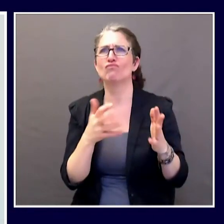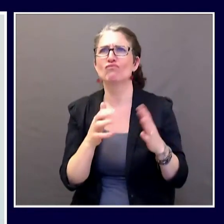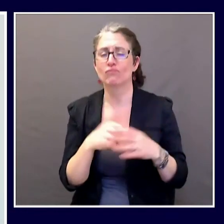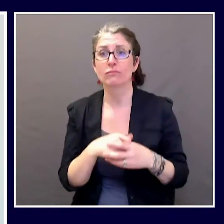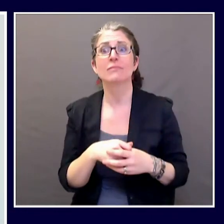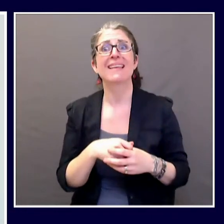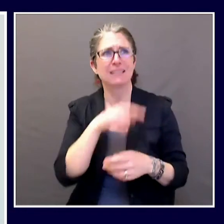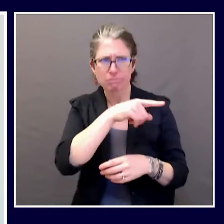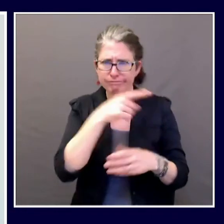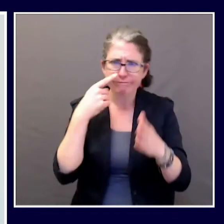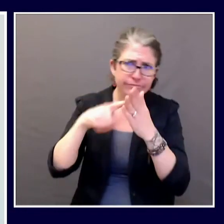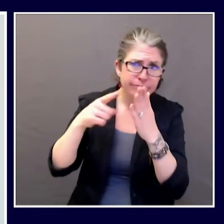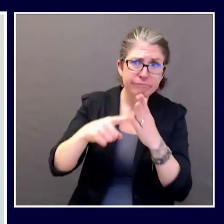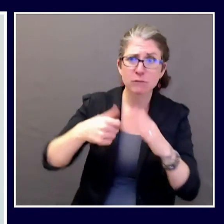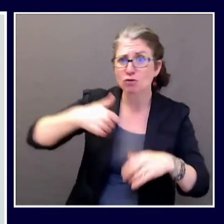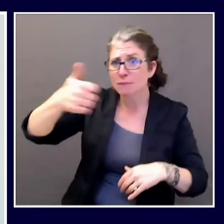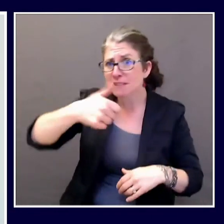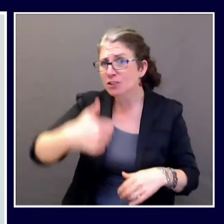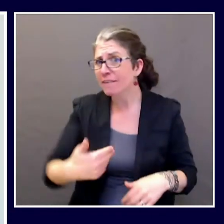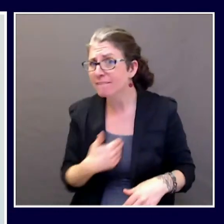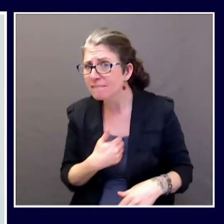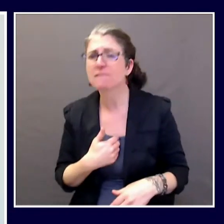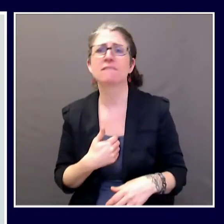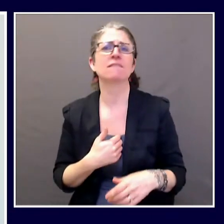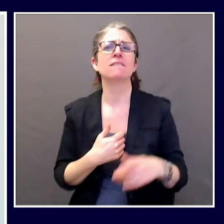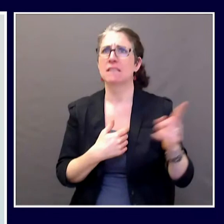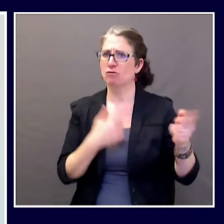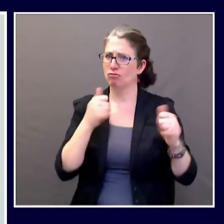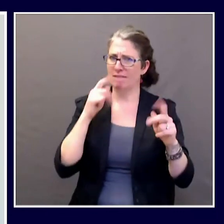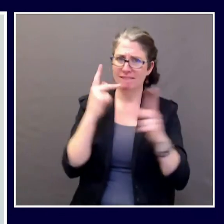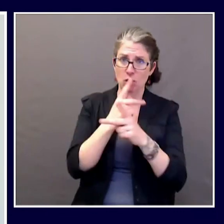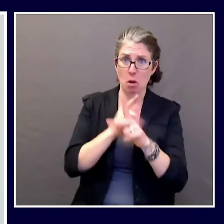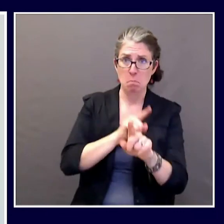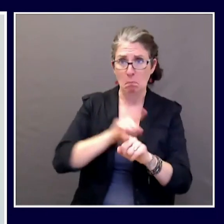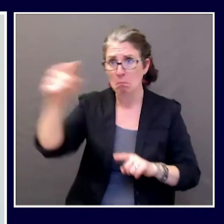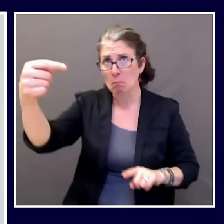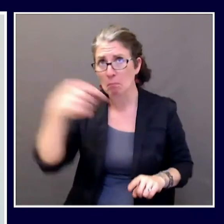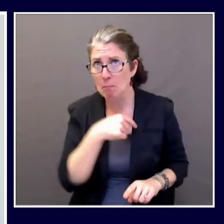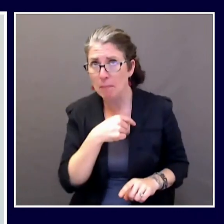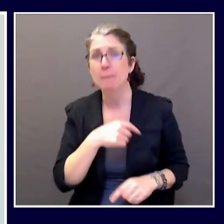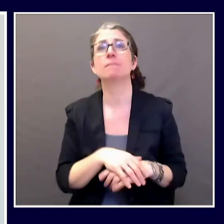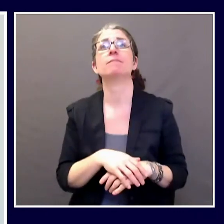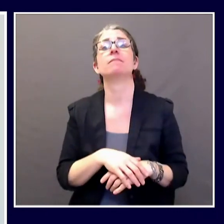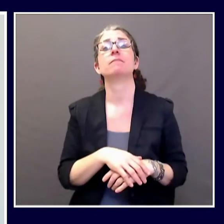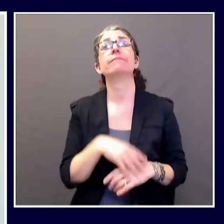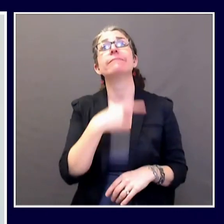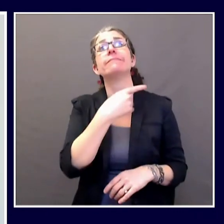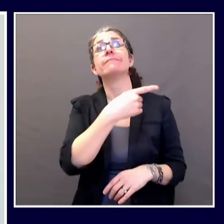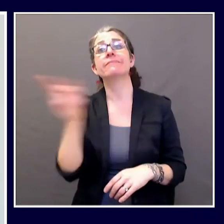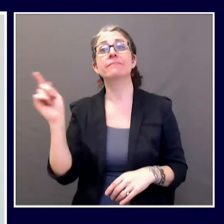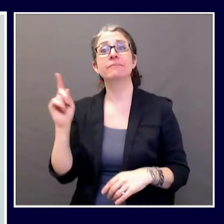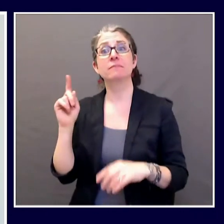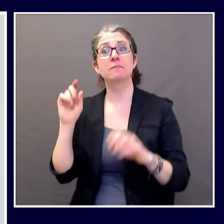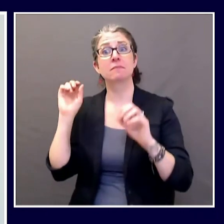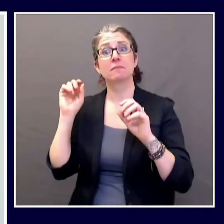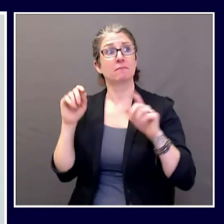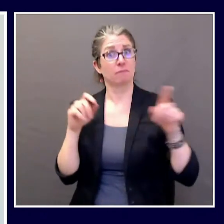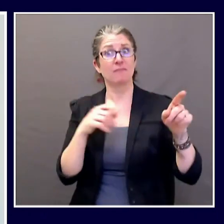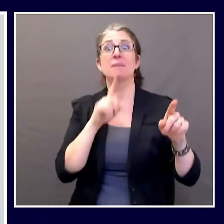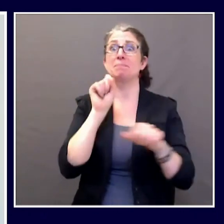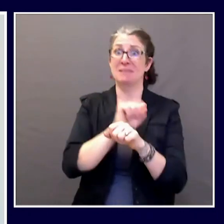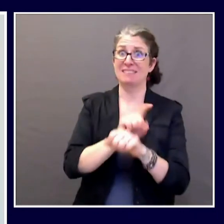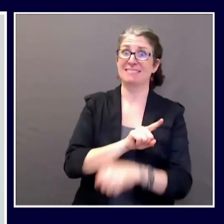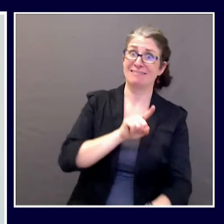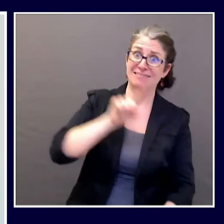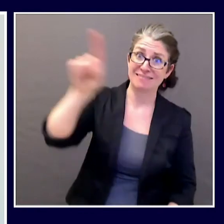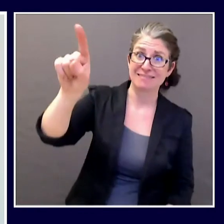again, bringing vaccines to those individuals. And while it is a fairly labor intensive and not efficient way to vaccinate people one